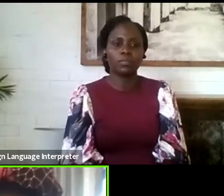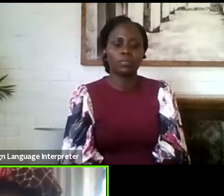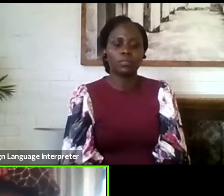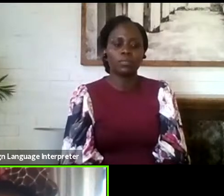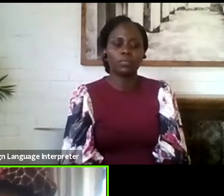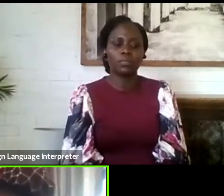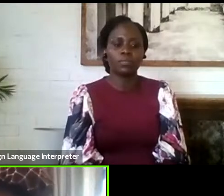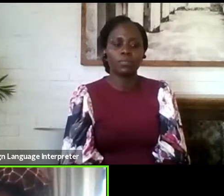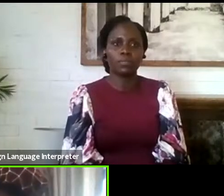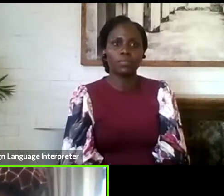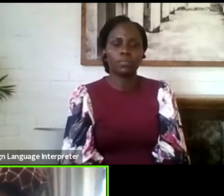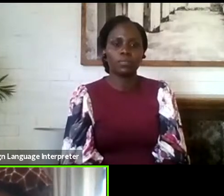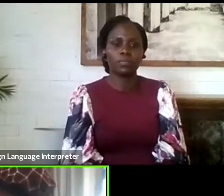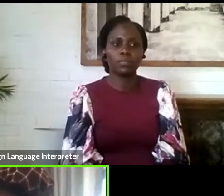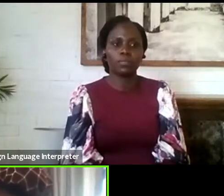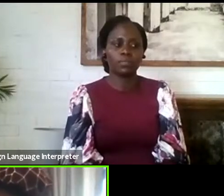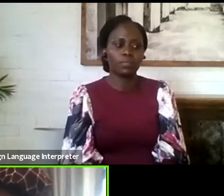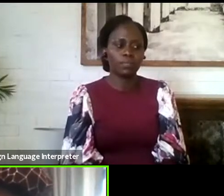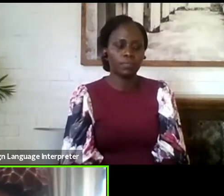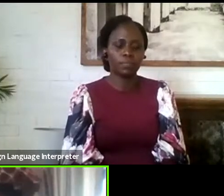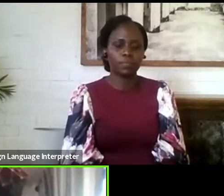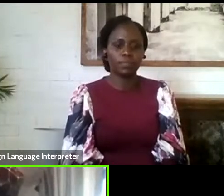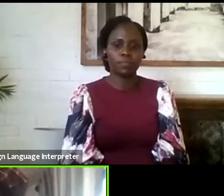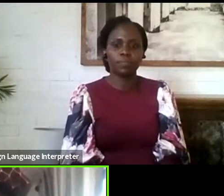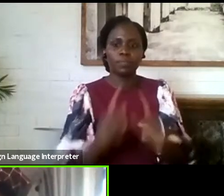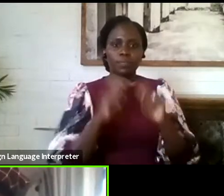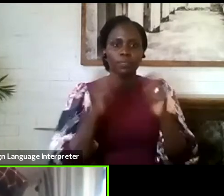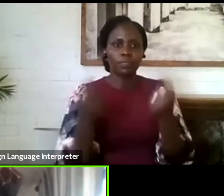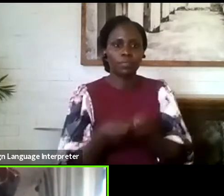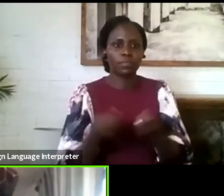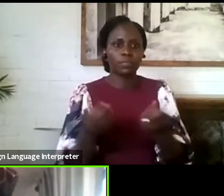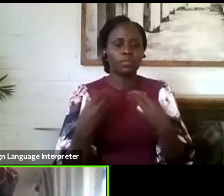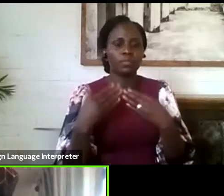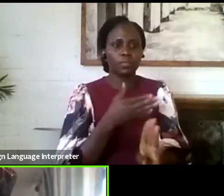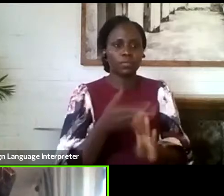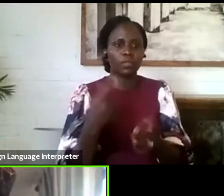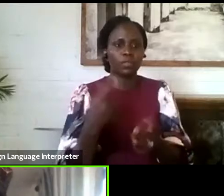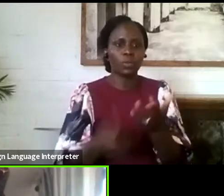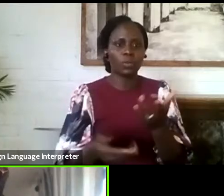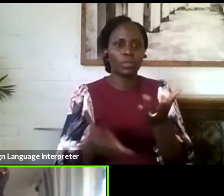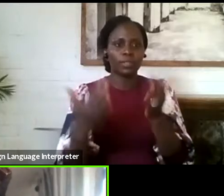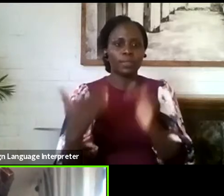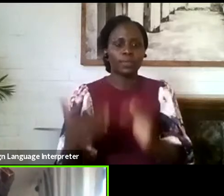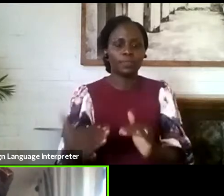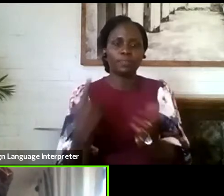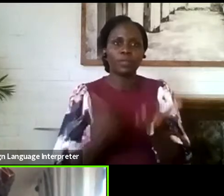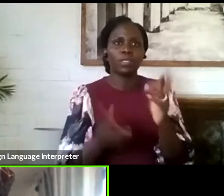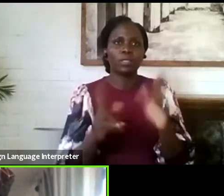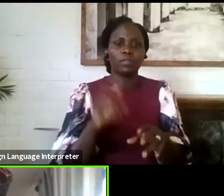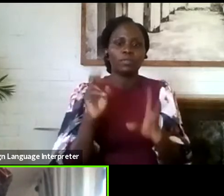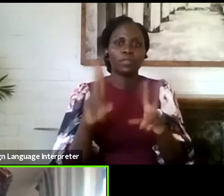Yeah, so just hoping the team would give us guidance on what next. What happens when there are no questions?